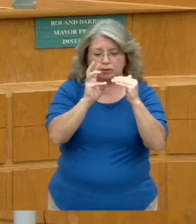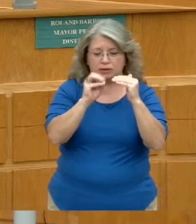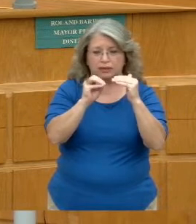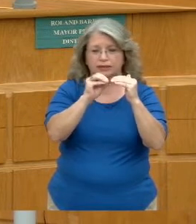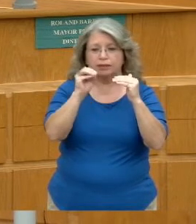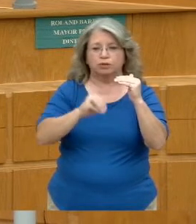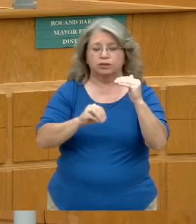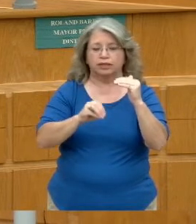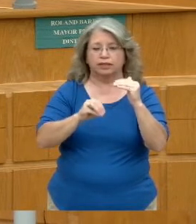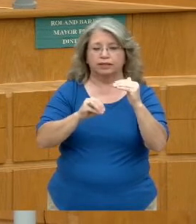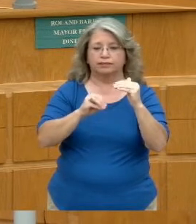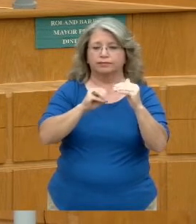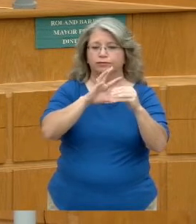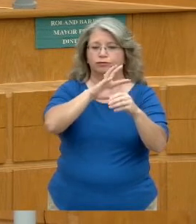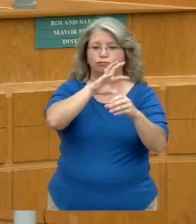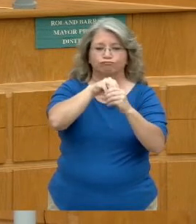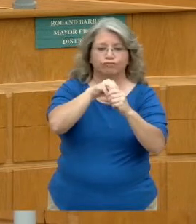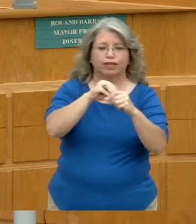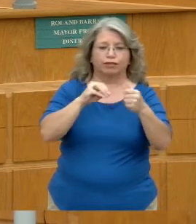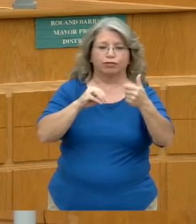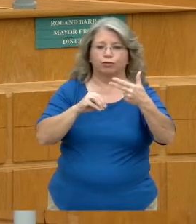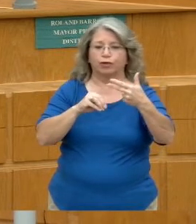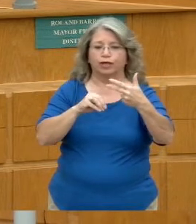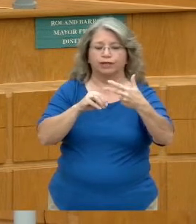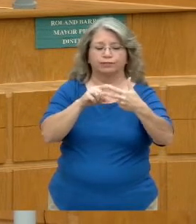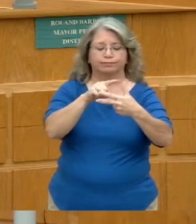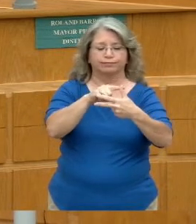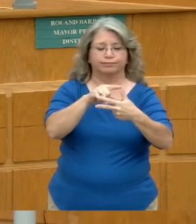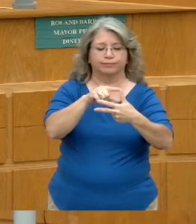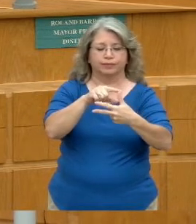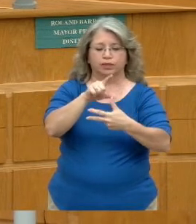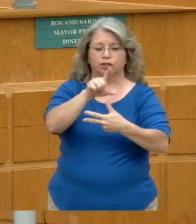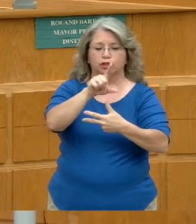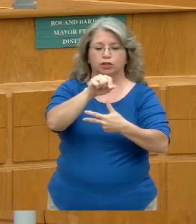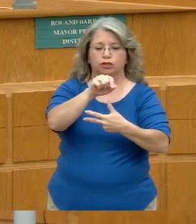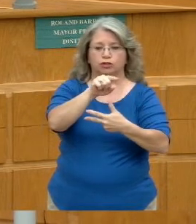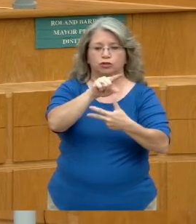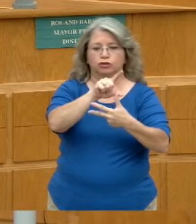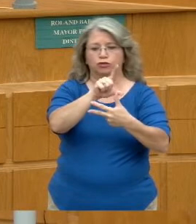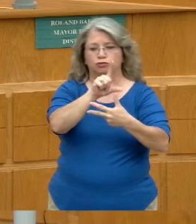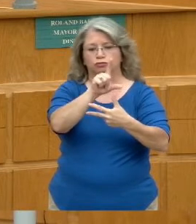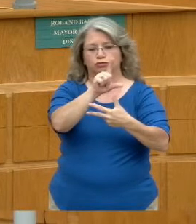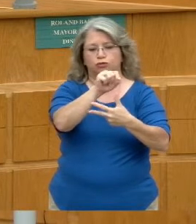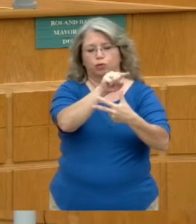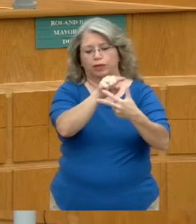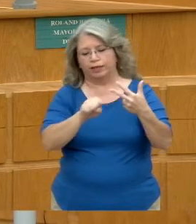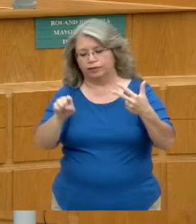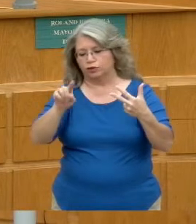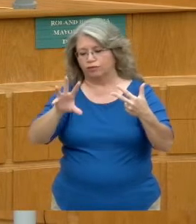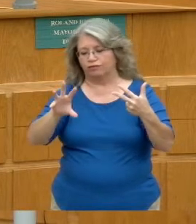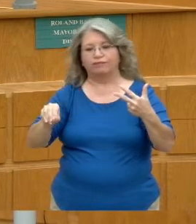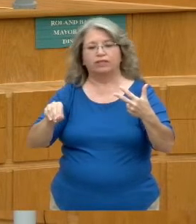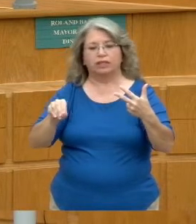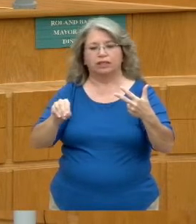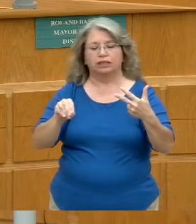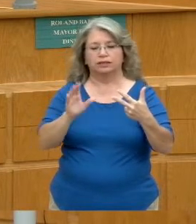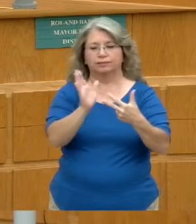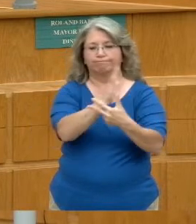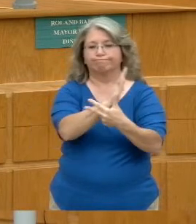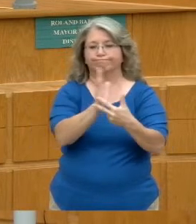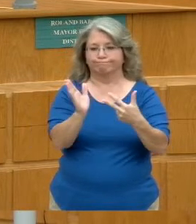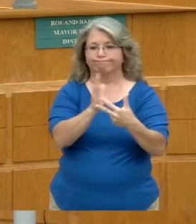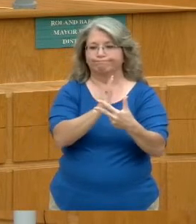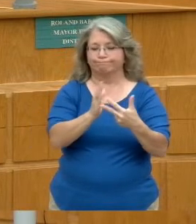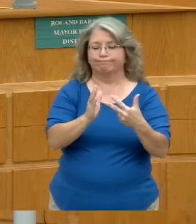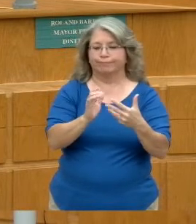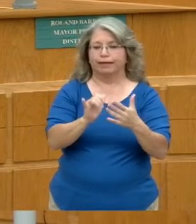age categories. The age category of 20 to 50 years of age. So persons in the ages of 20